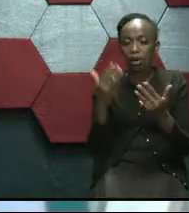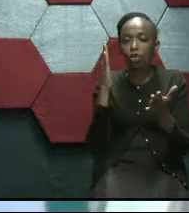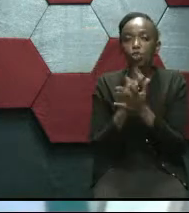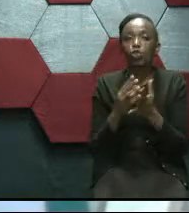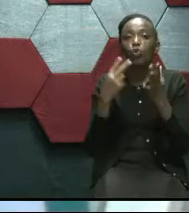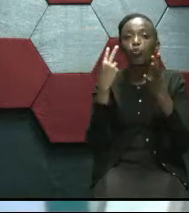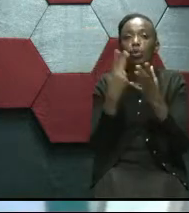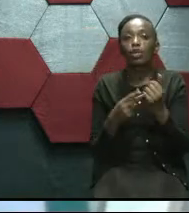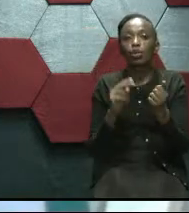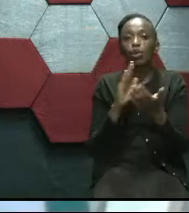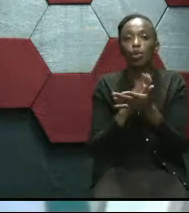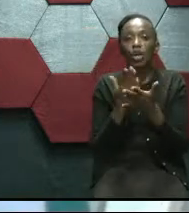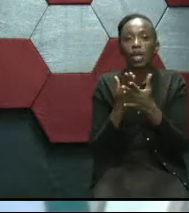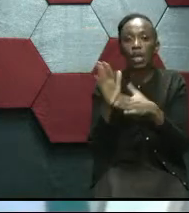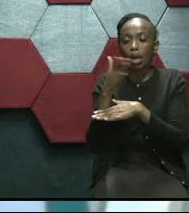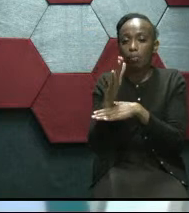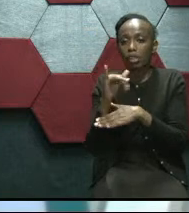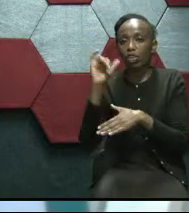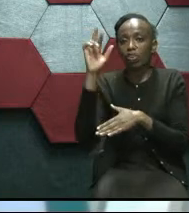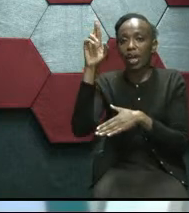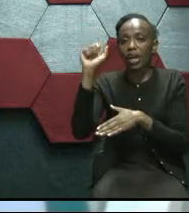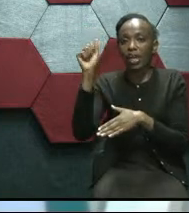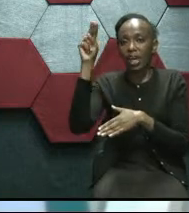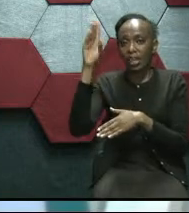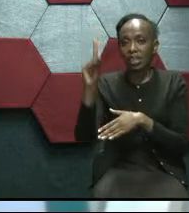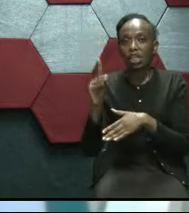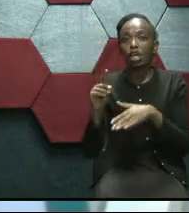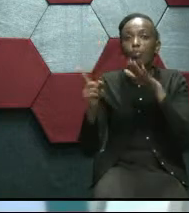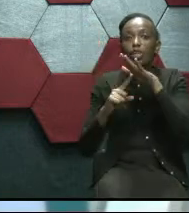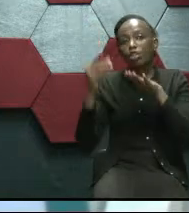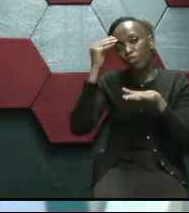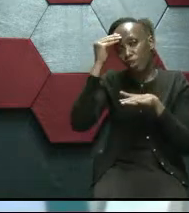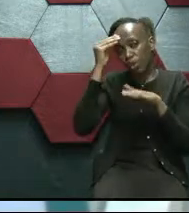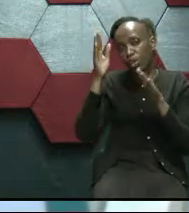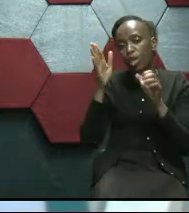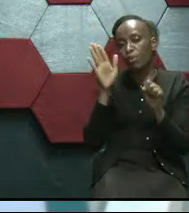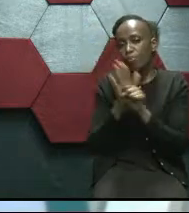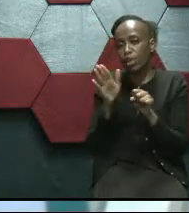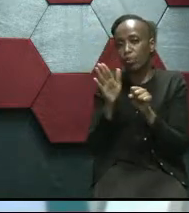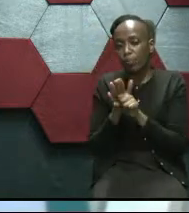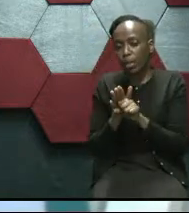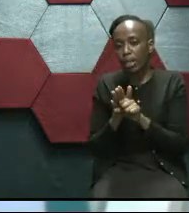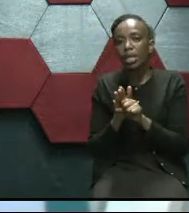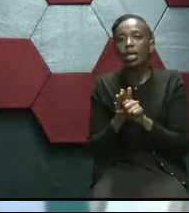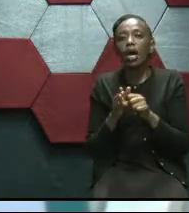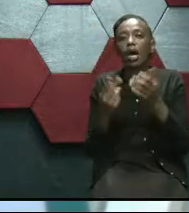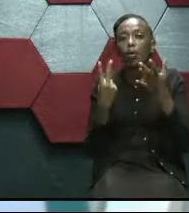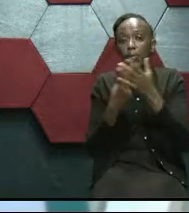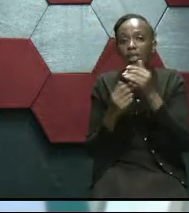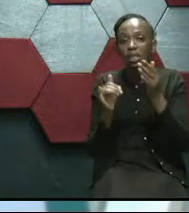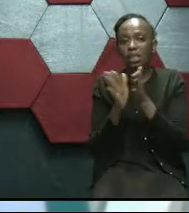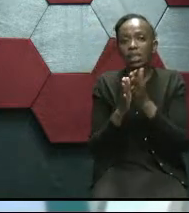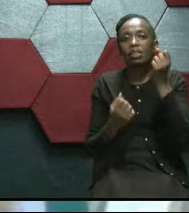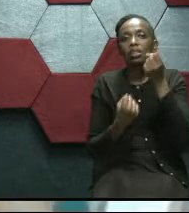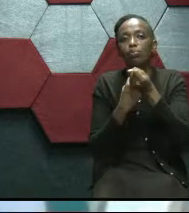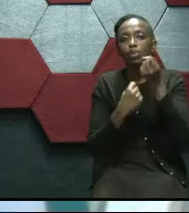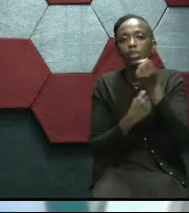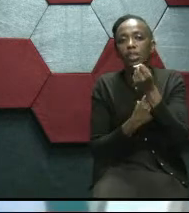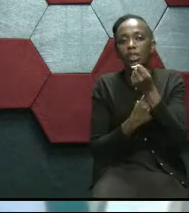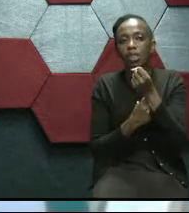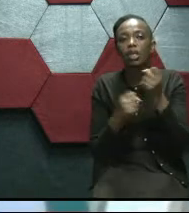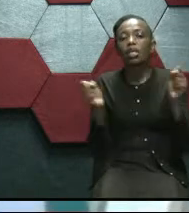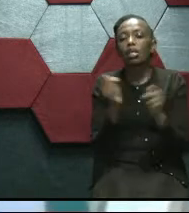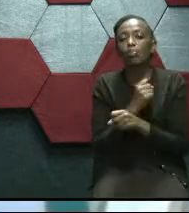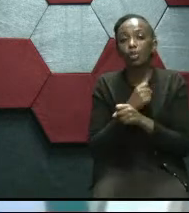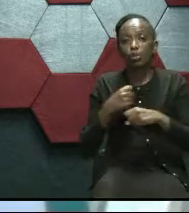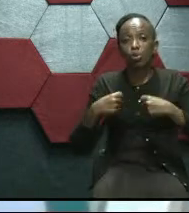partnership between the Embassy of Ireland, the Ministry of Education, and many generous partners and sponsors. It could not